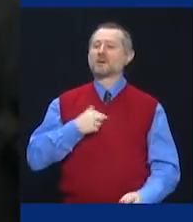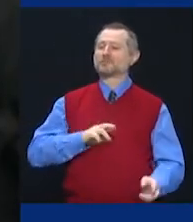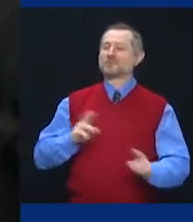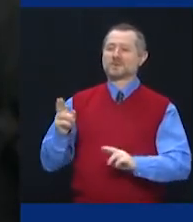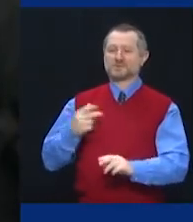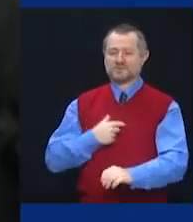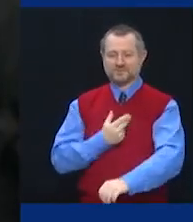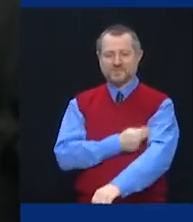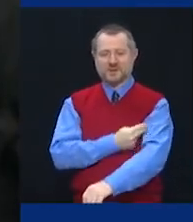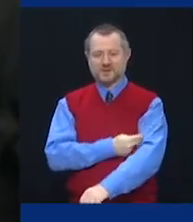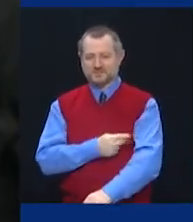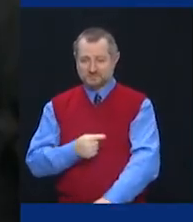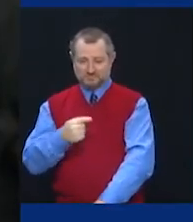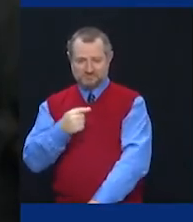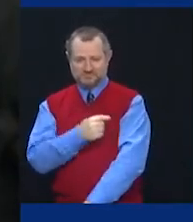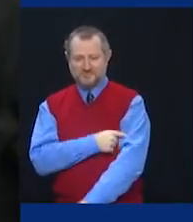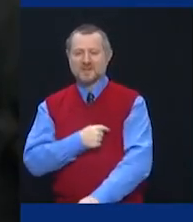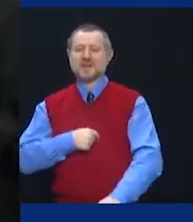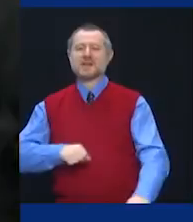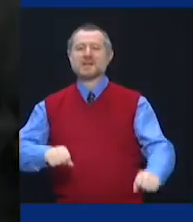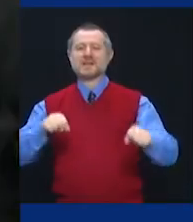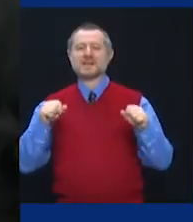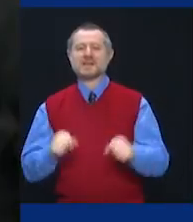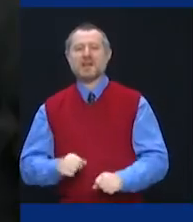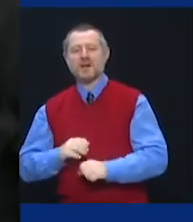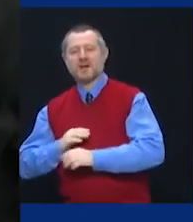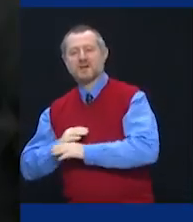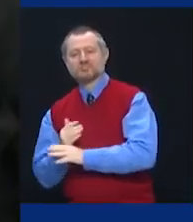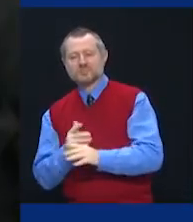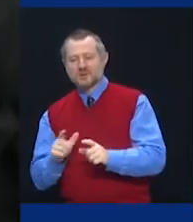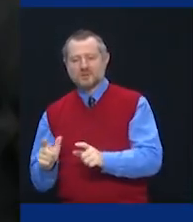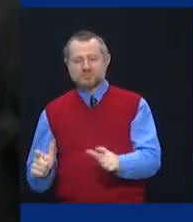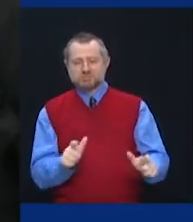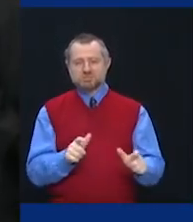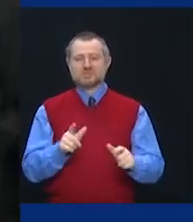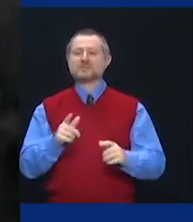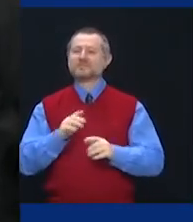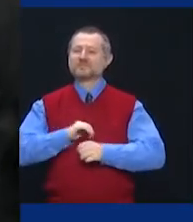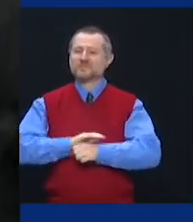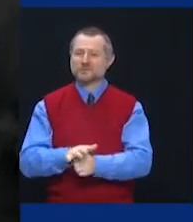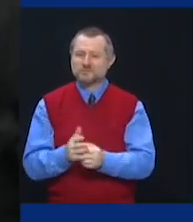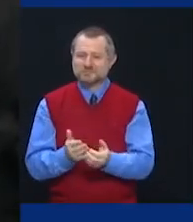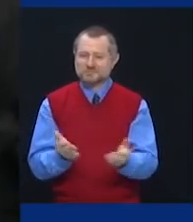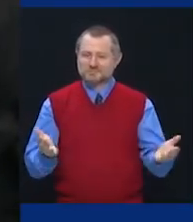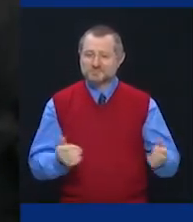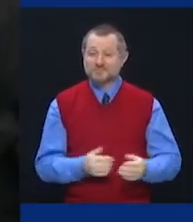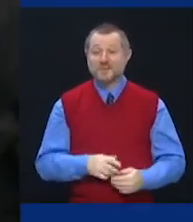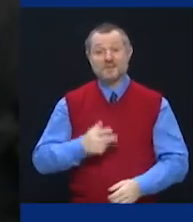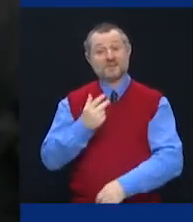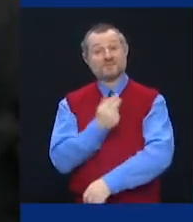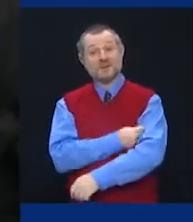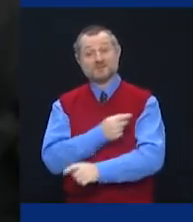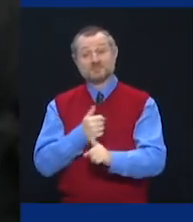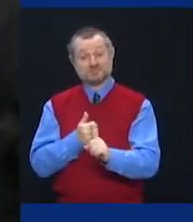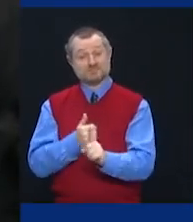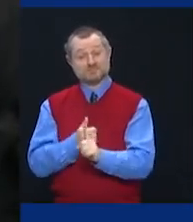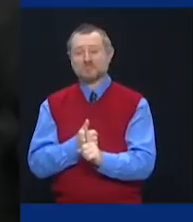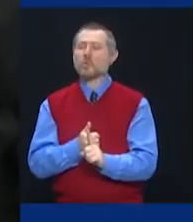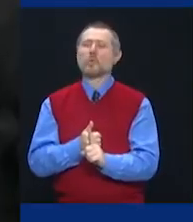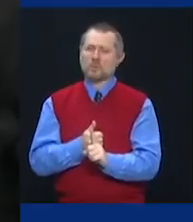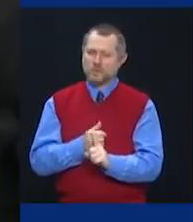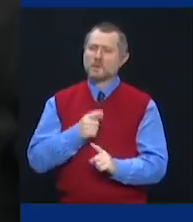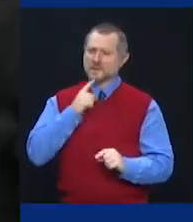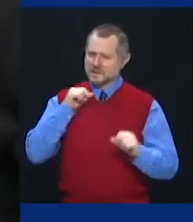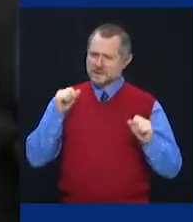that can stop the virus. We have a vaccine which is the weapon that can win